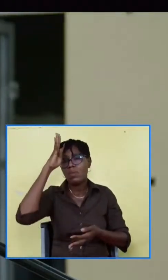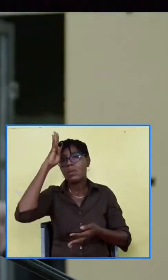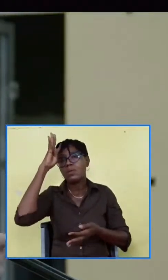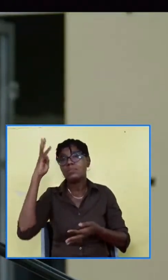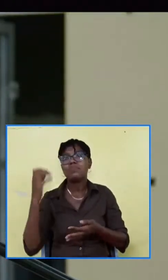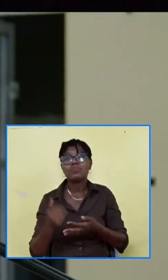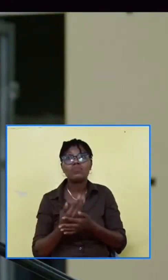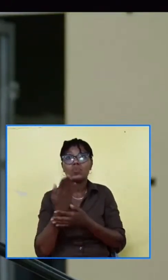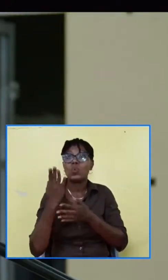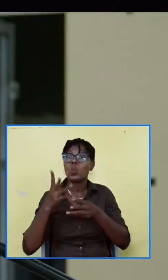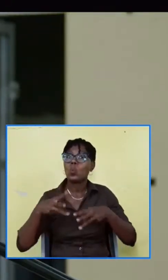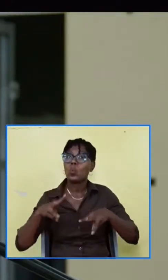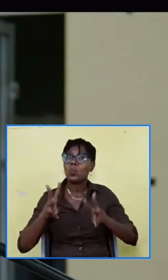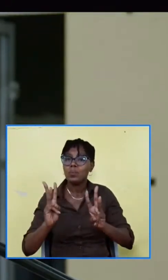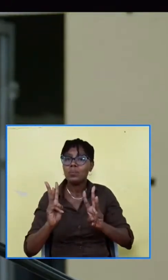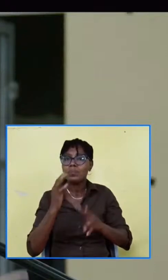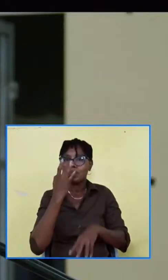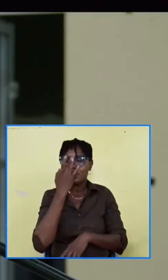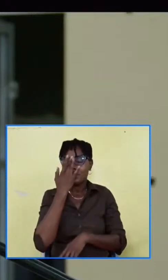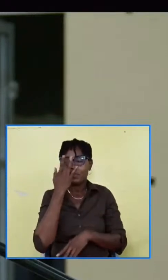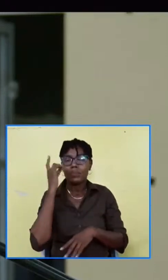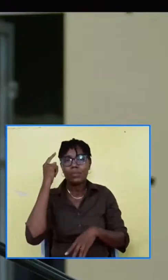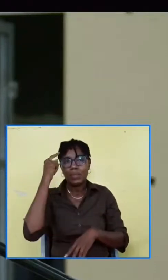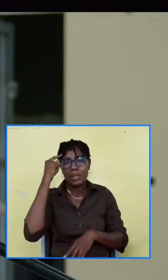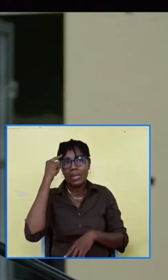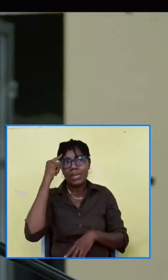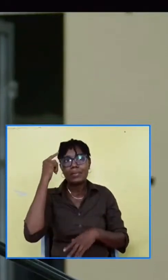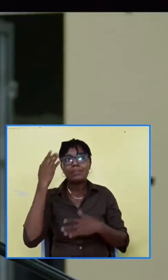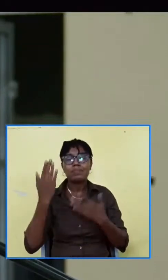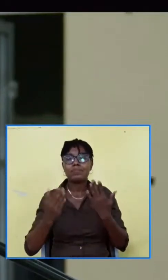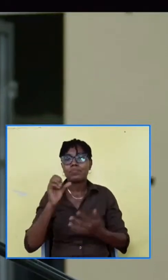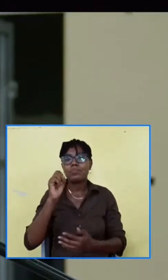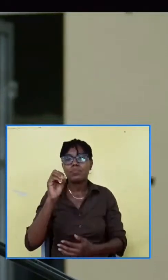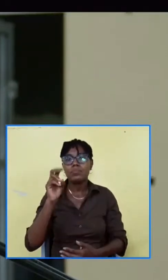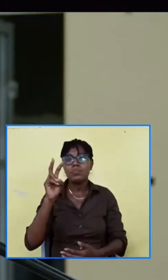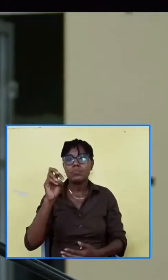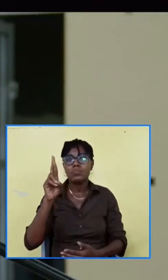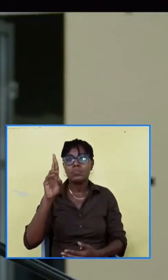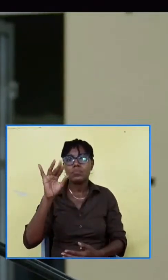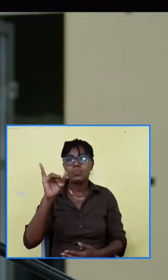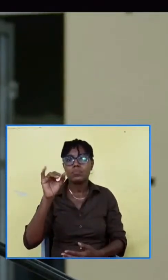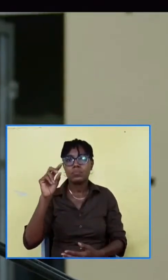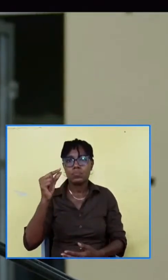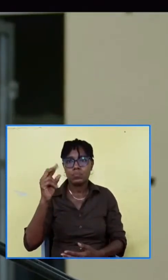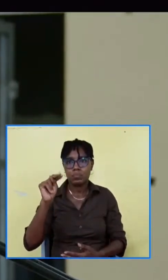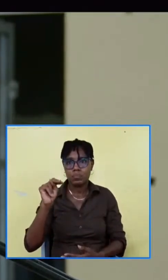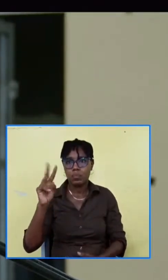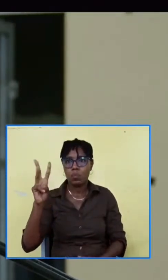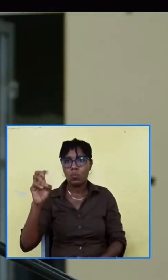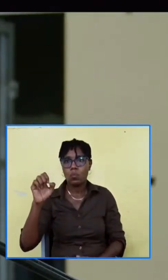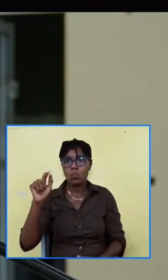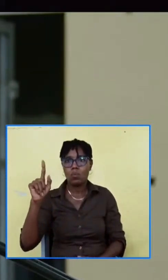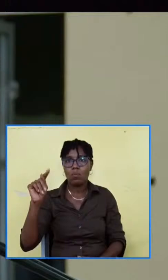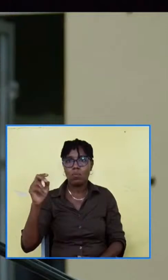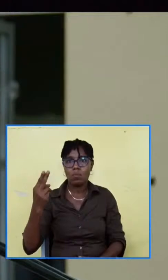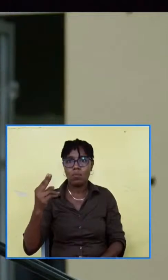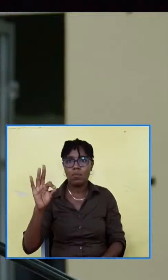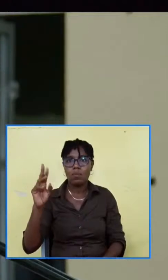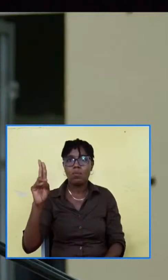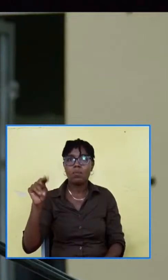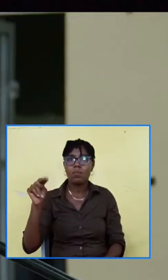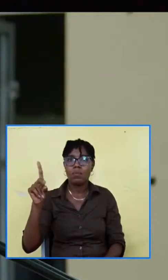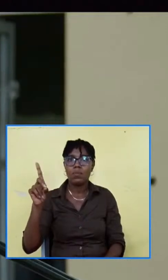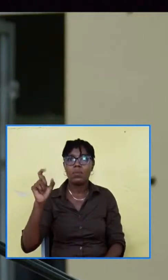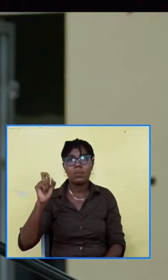I think there needs to be an expansion on the sovereign wealth fund. It was in the manifesto in 2018. I